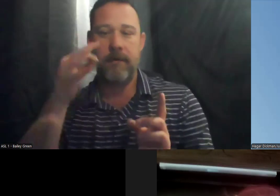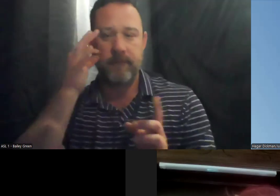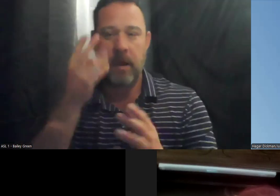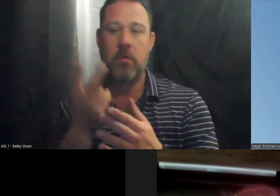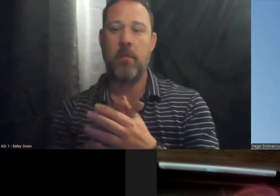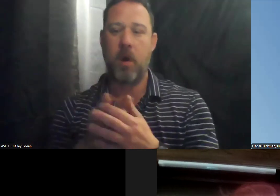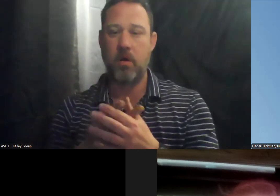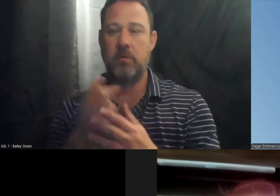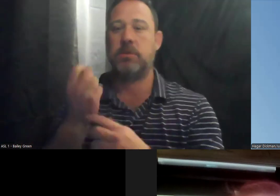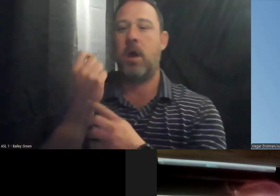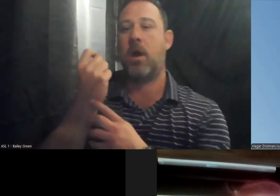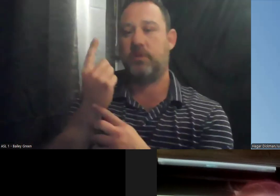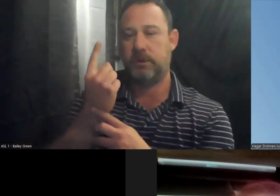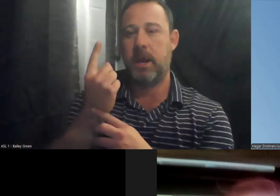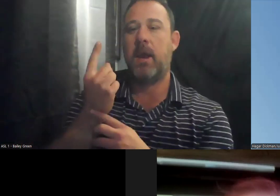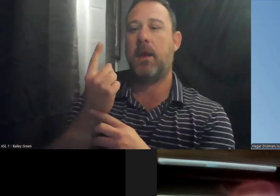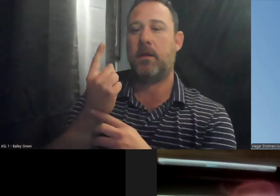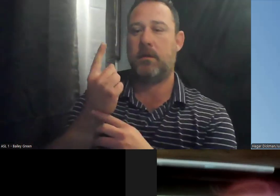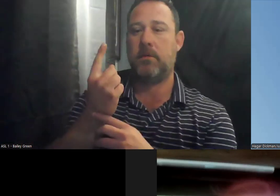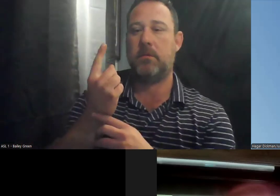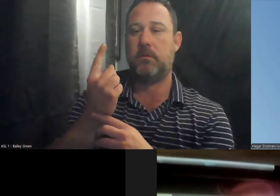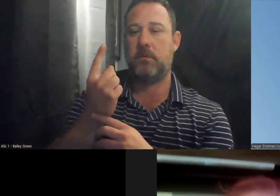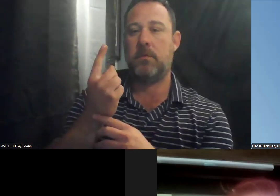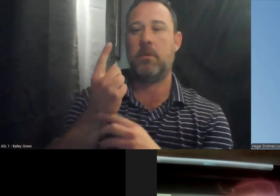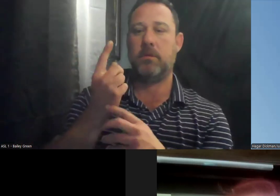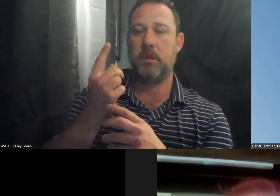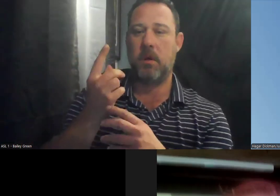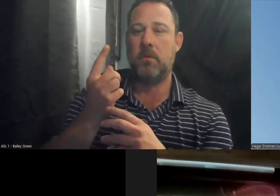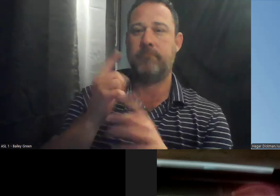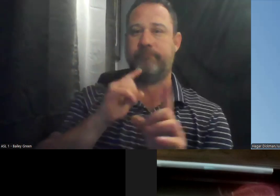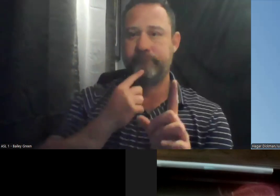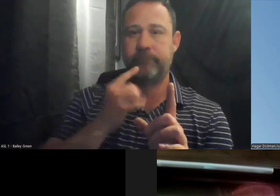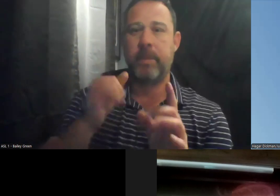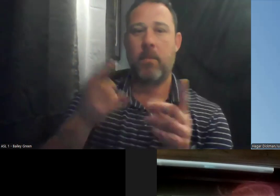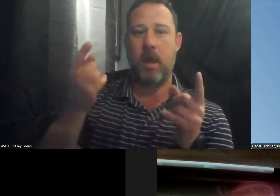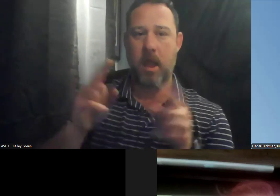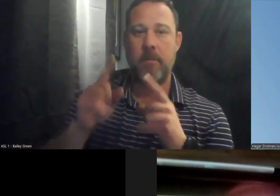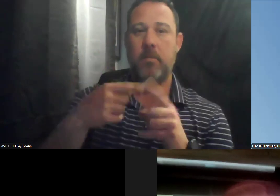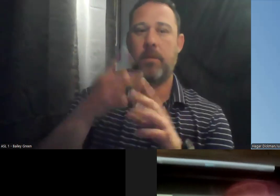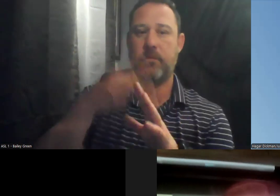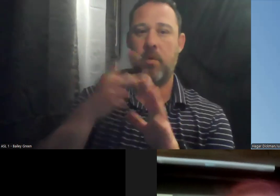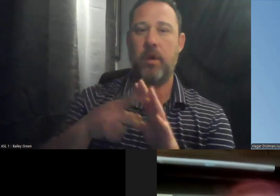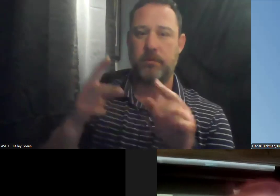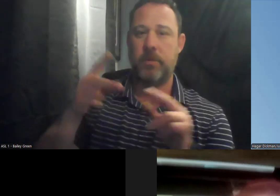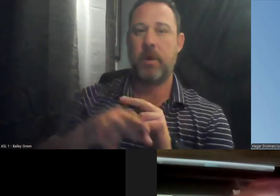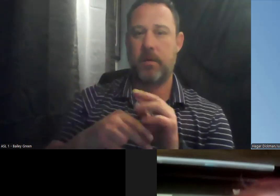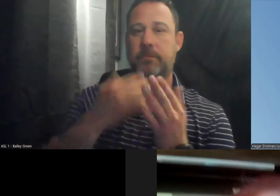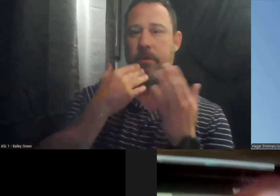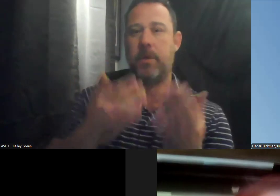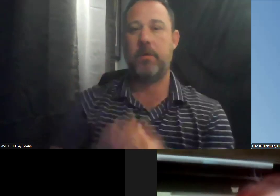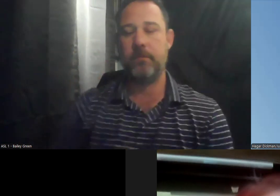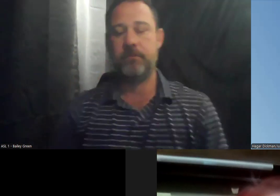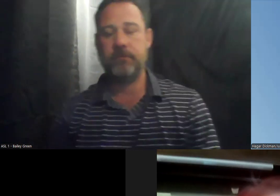partners understand the devastation that will happen when these programs are cut. So thank you.